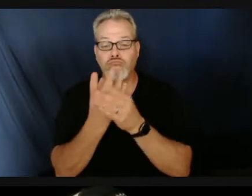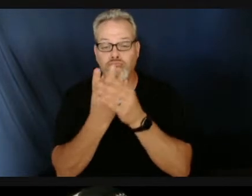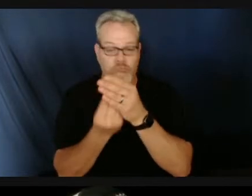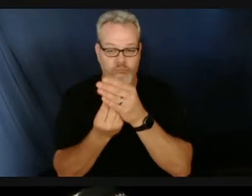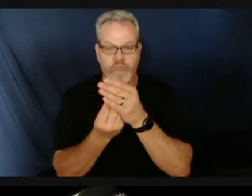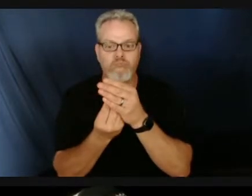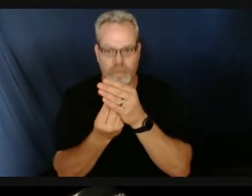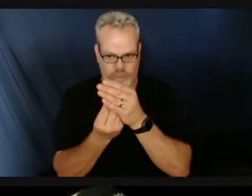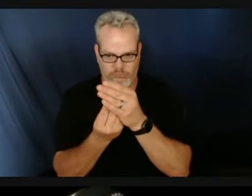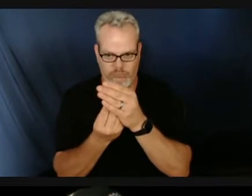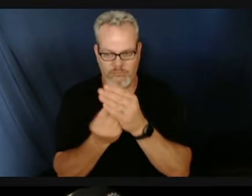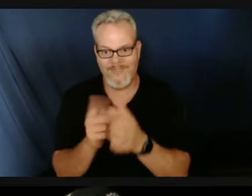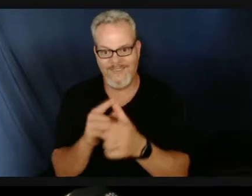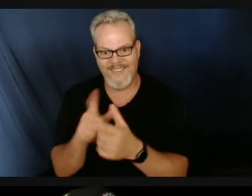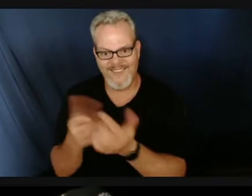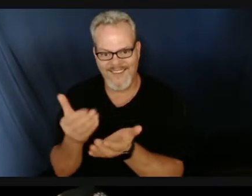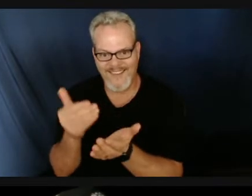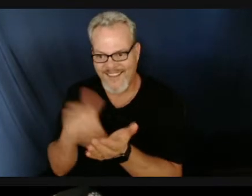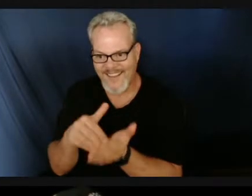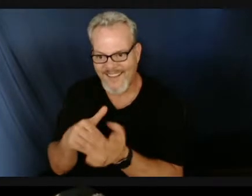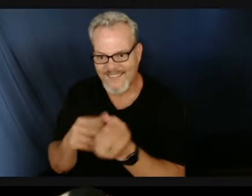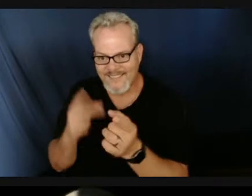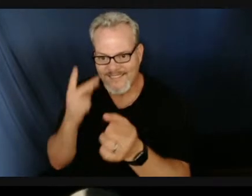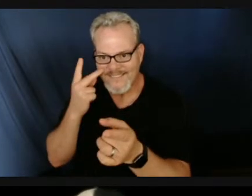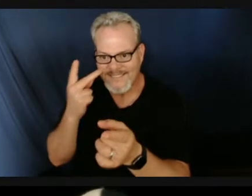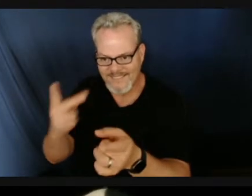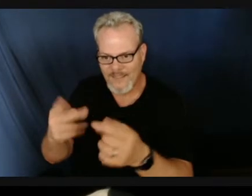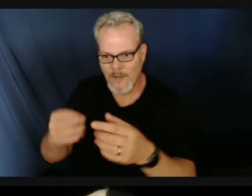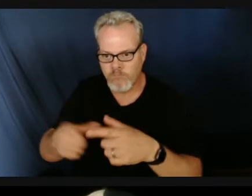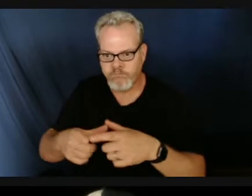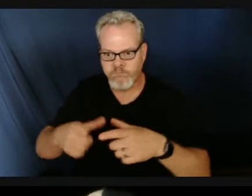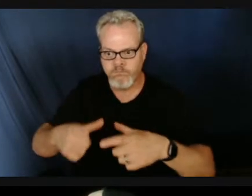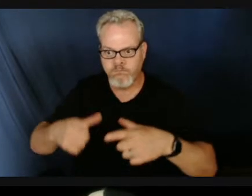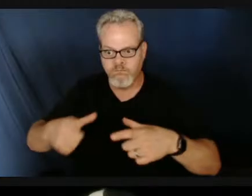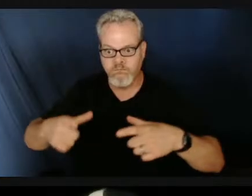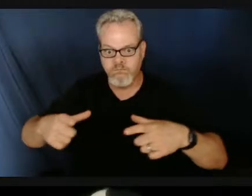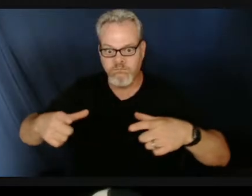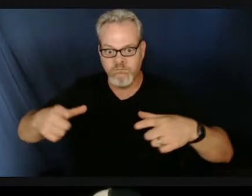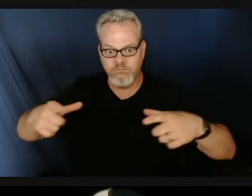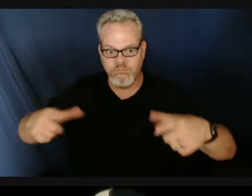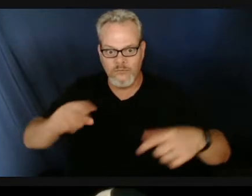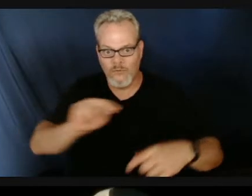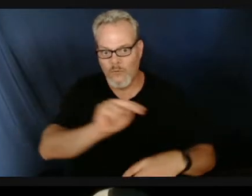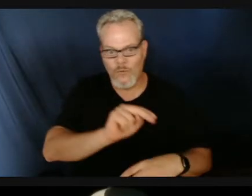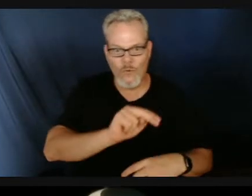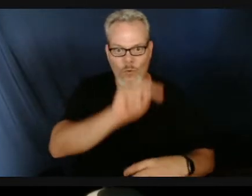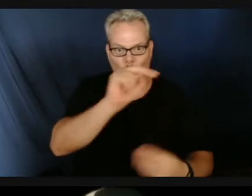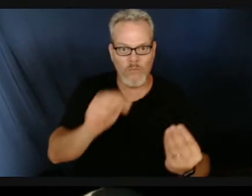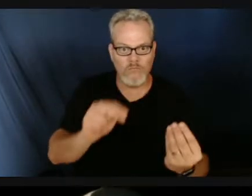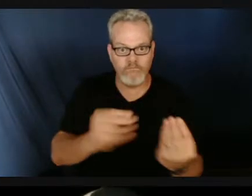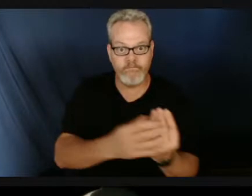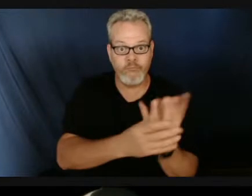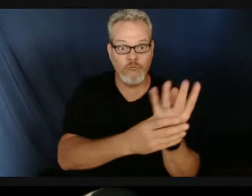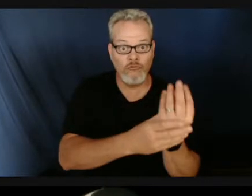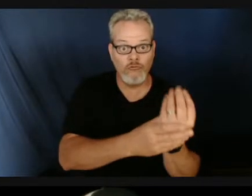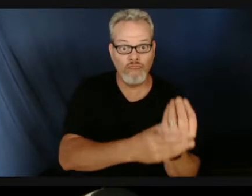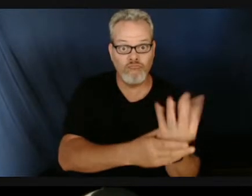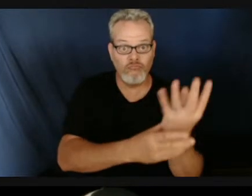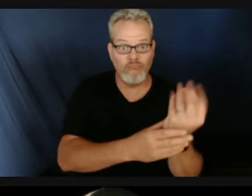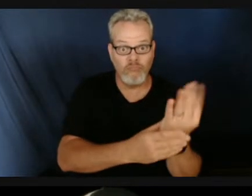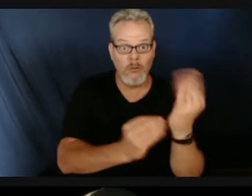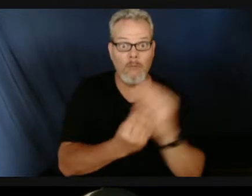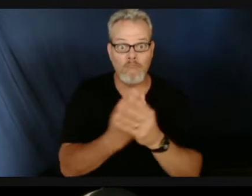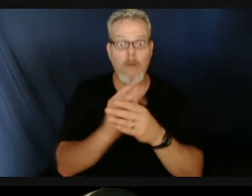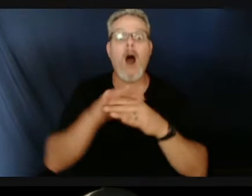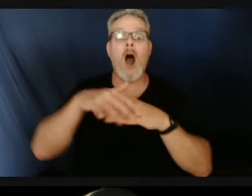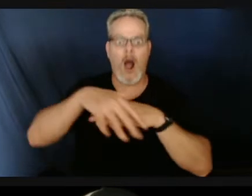Then a note, shortly afterwards, the pond on the north vent began refilling at 12:15. It was overflowing the rim by 12:20. That's the first overflow of lava from the